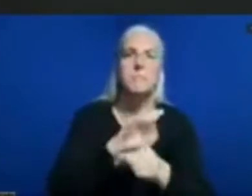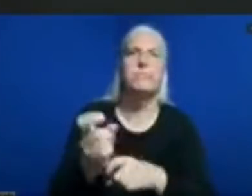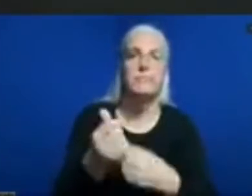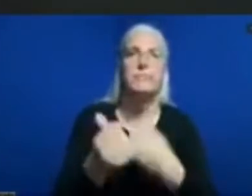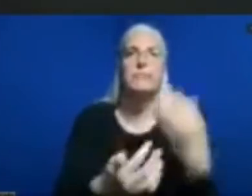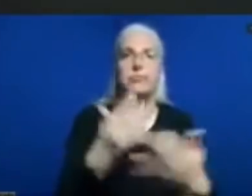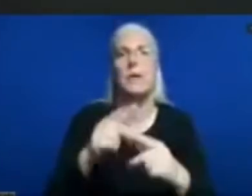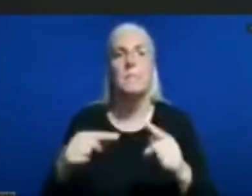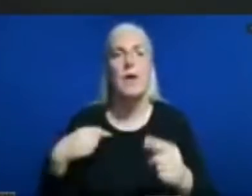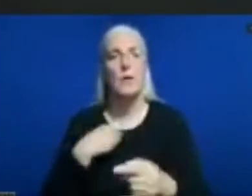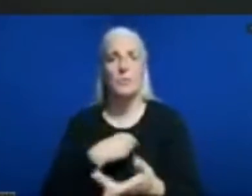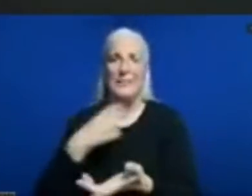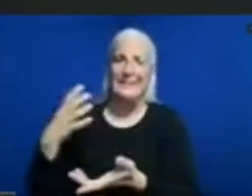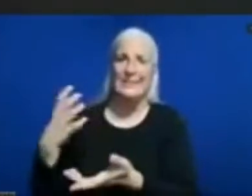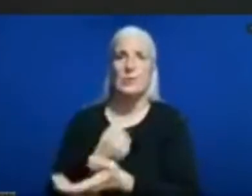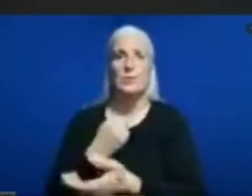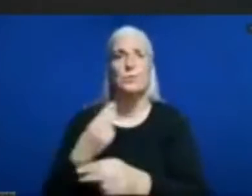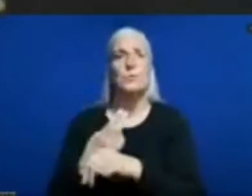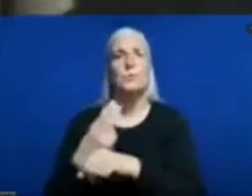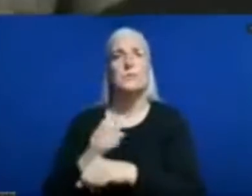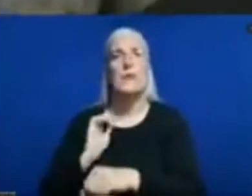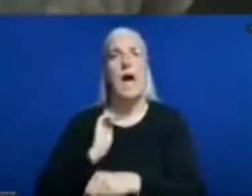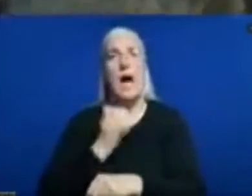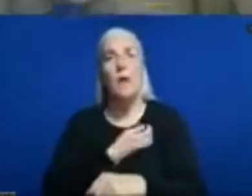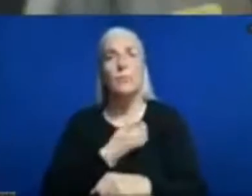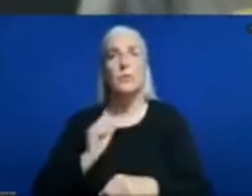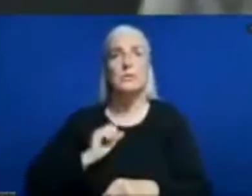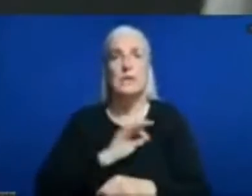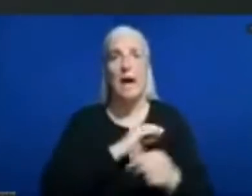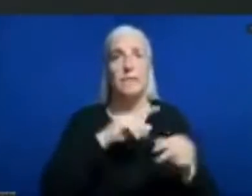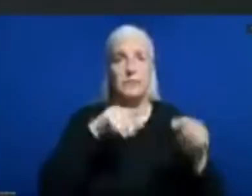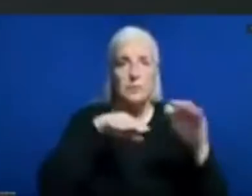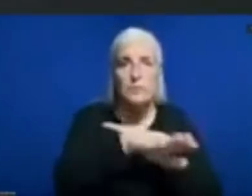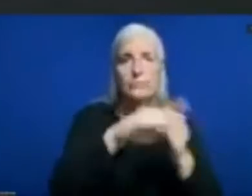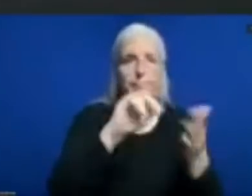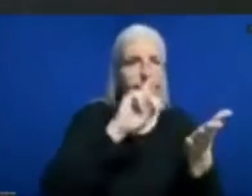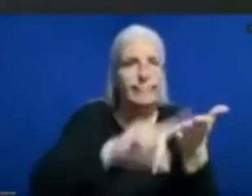implement and protect future values. Thanks.